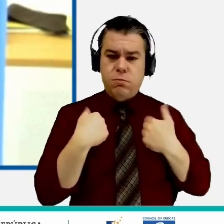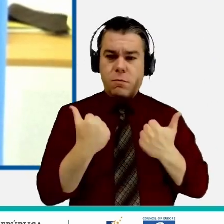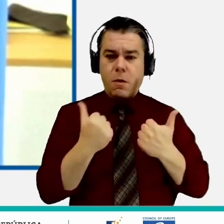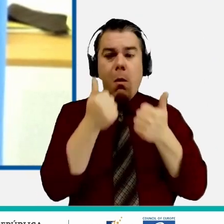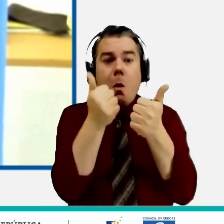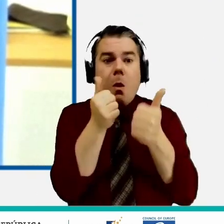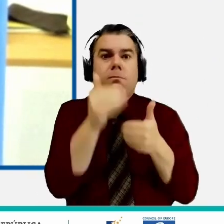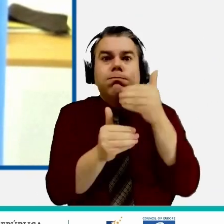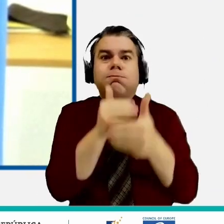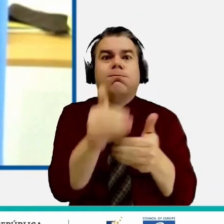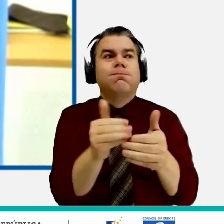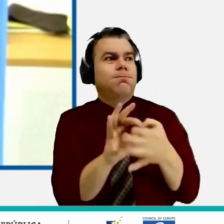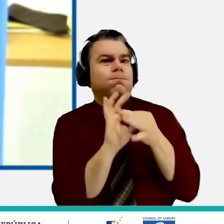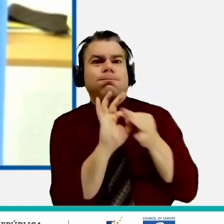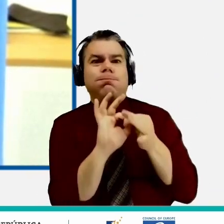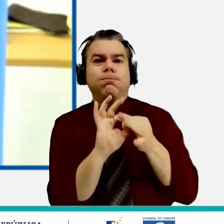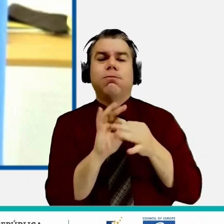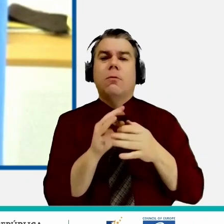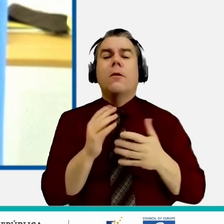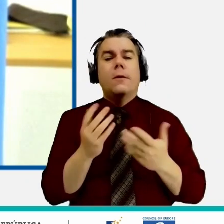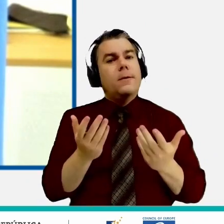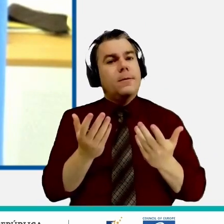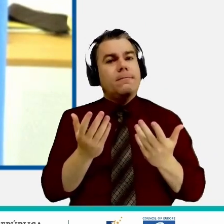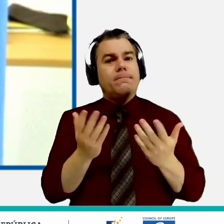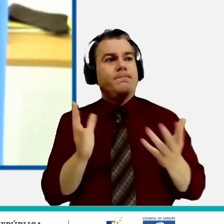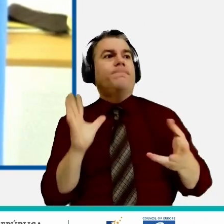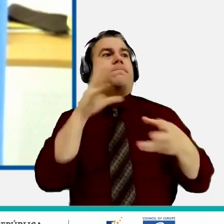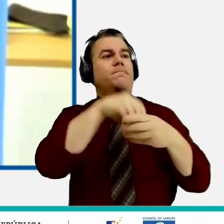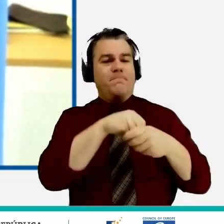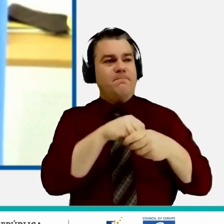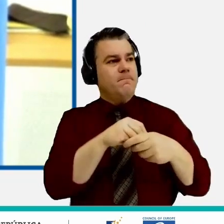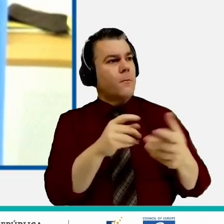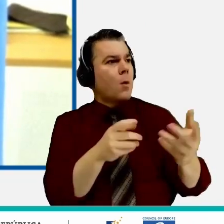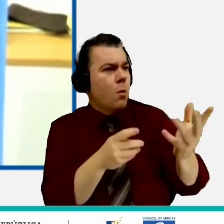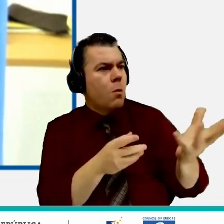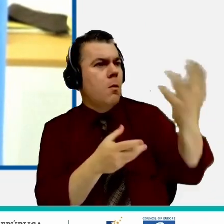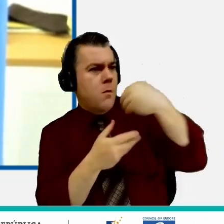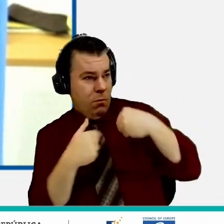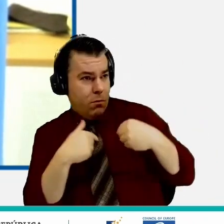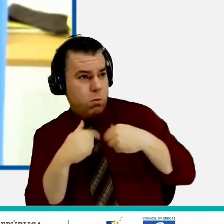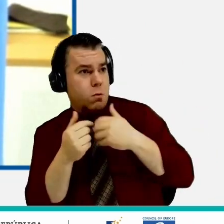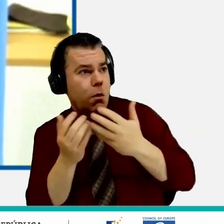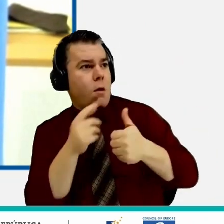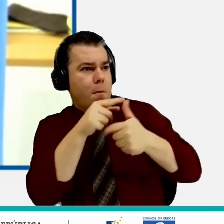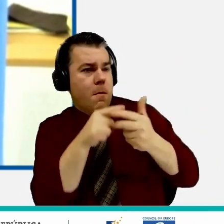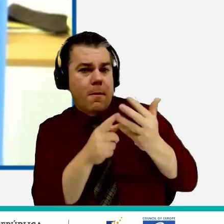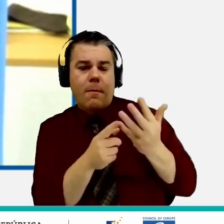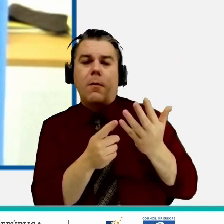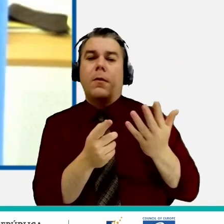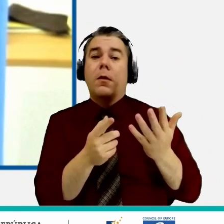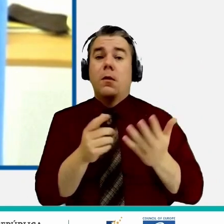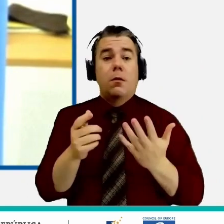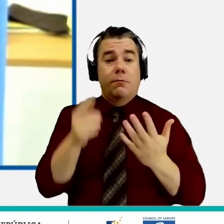can form then a basis for implementation, including with the involvement of private sector, academia, and the public. As one